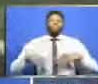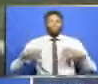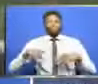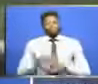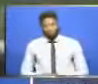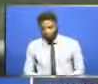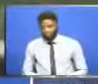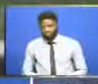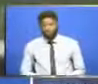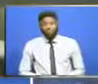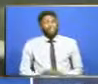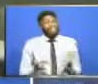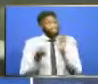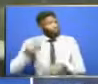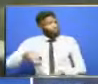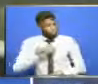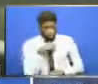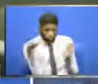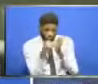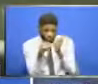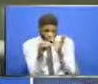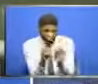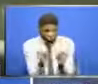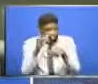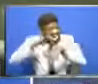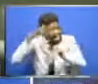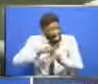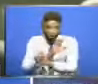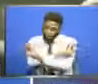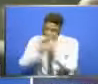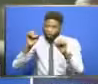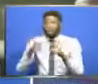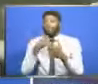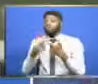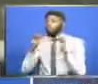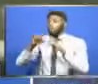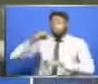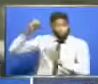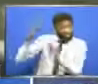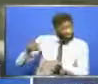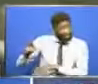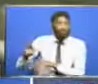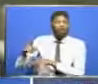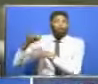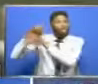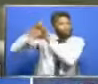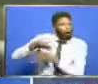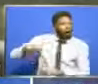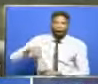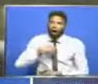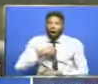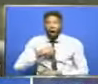ikiwa utaziba ufa mapema, wenda basi wakatusukumia mabadiliko ambayo